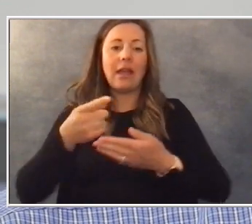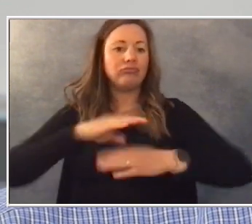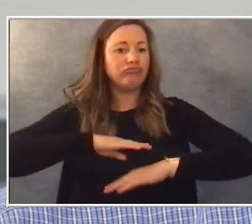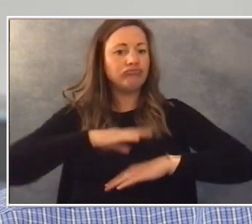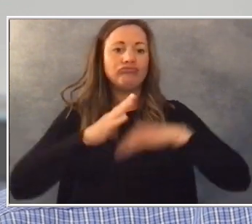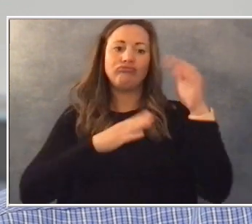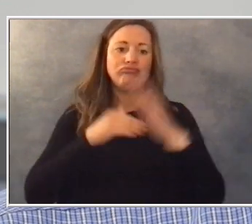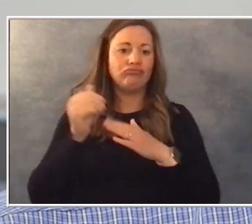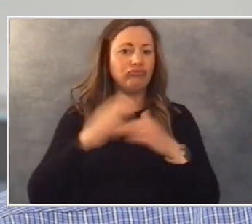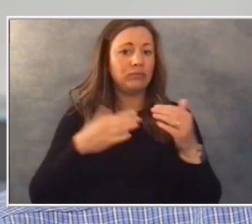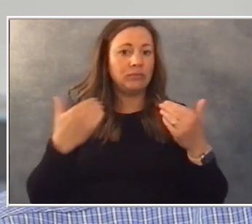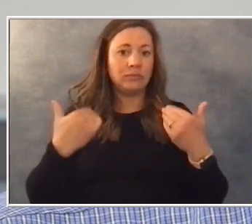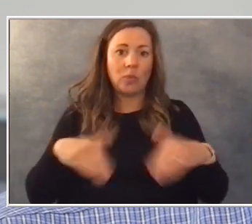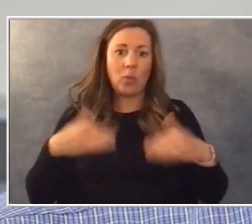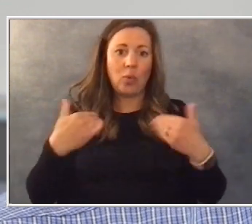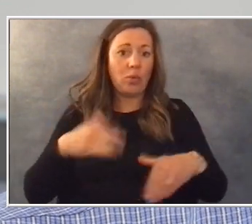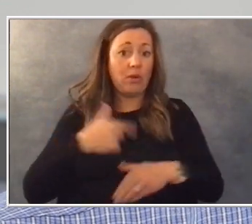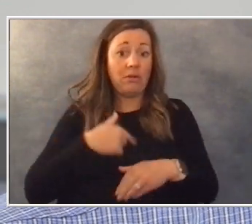say,